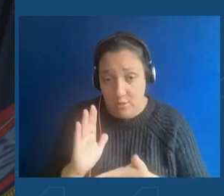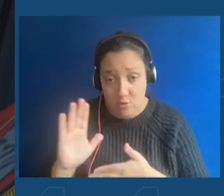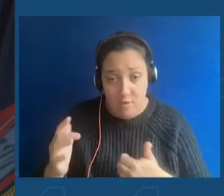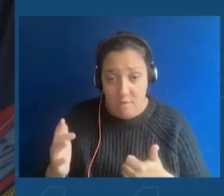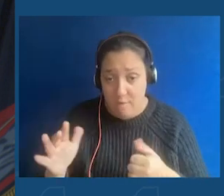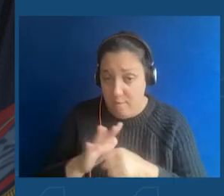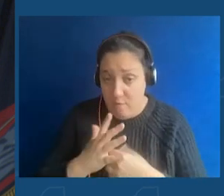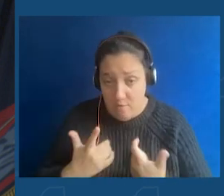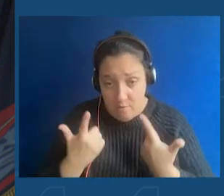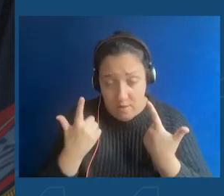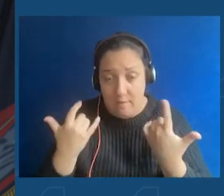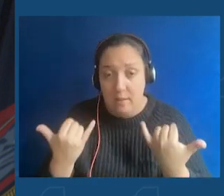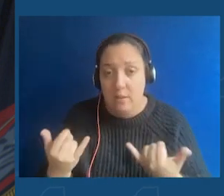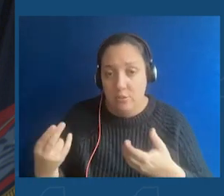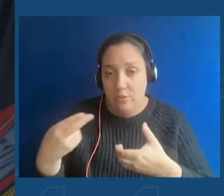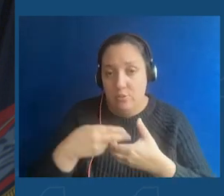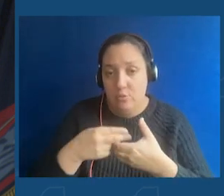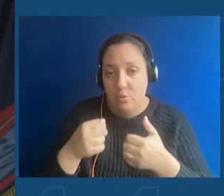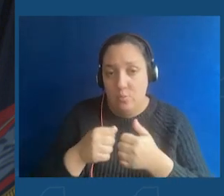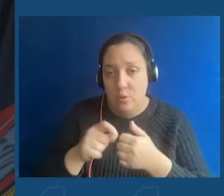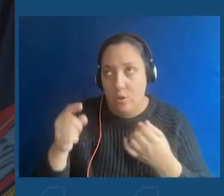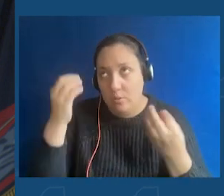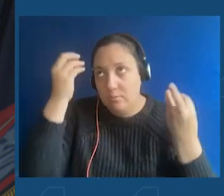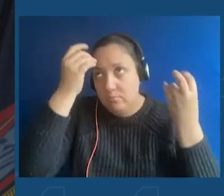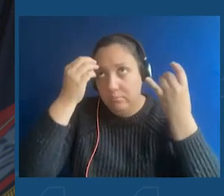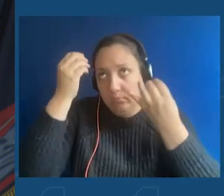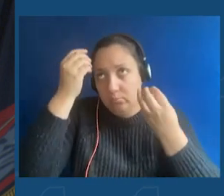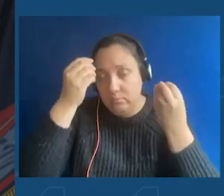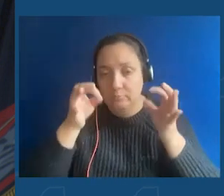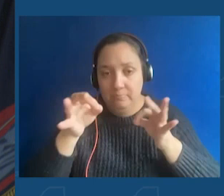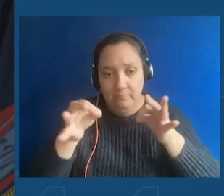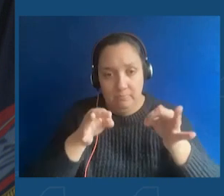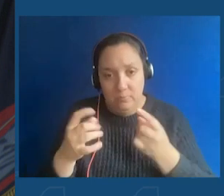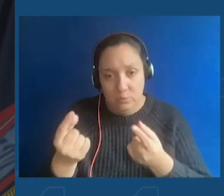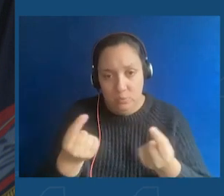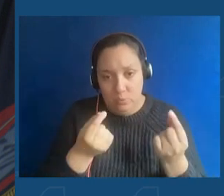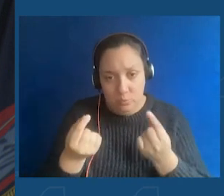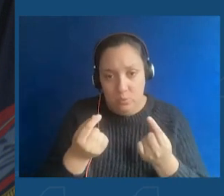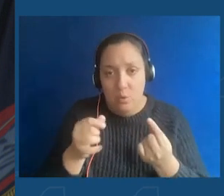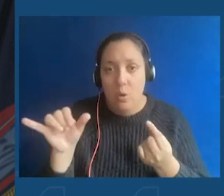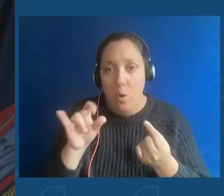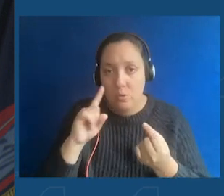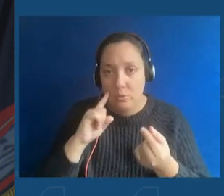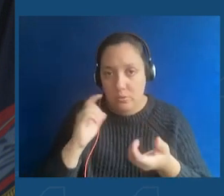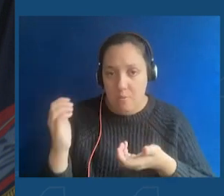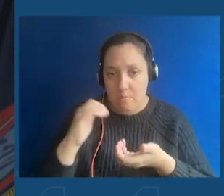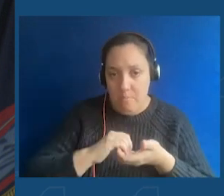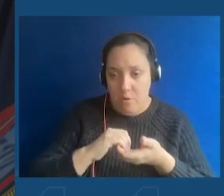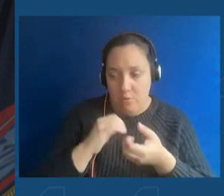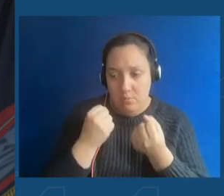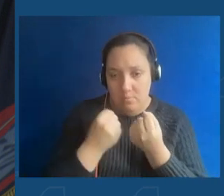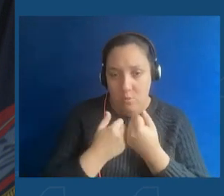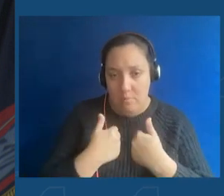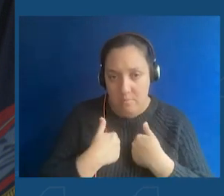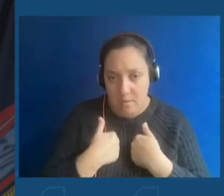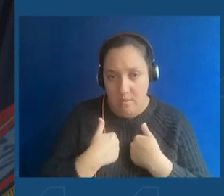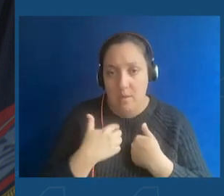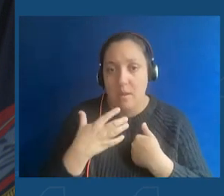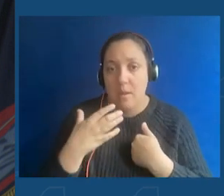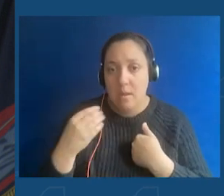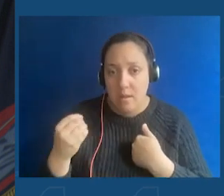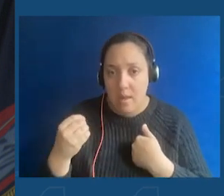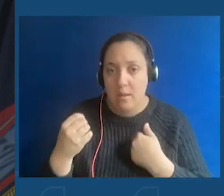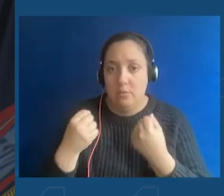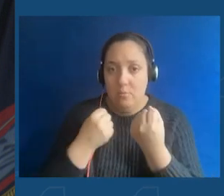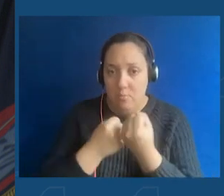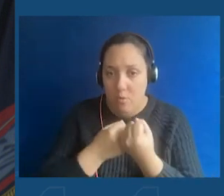able to join us with her reflections on what we're doing here, but also as a partner of mine as we lead the state forward in defense of women's